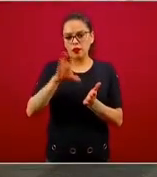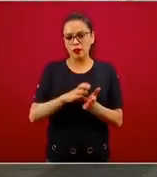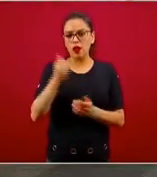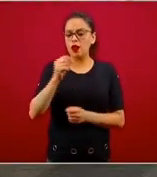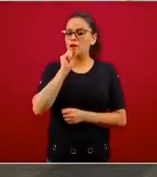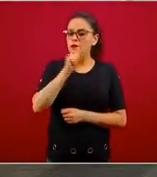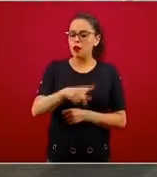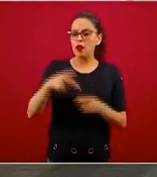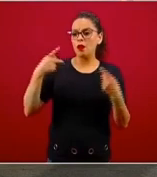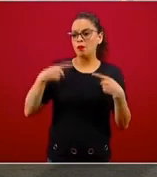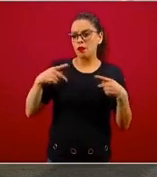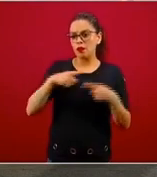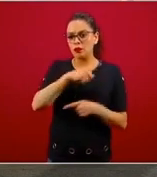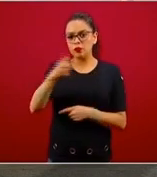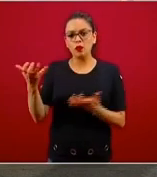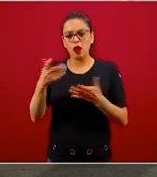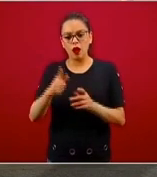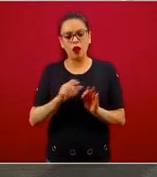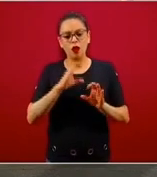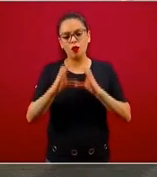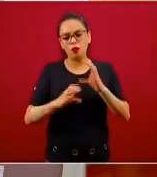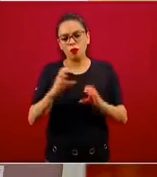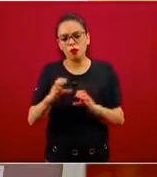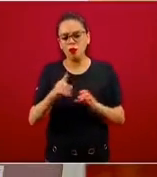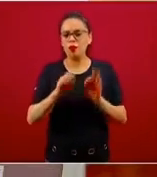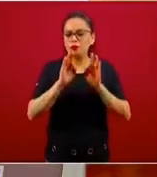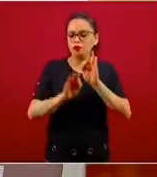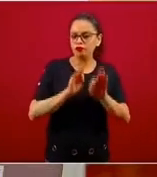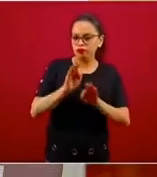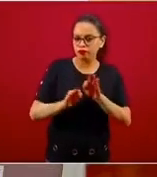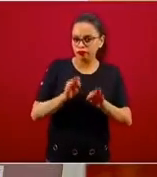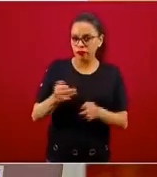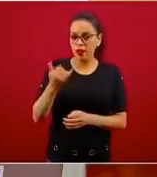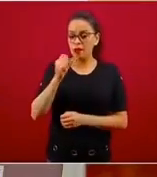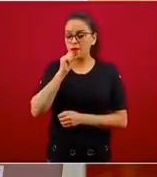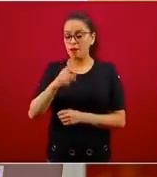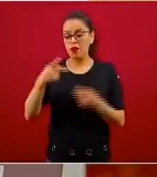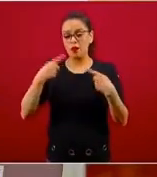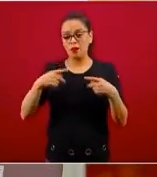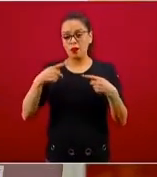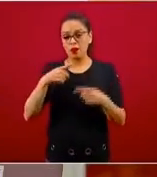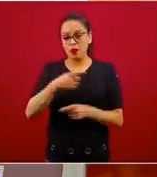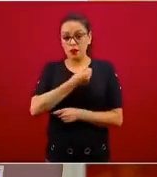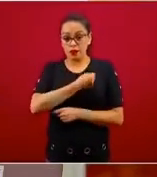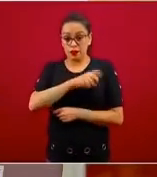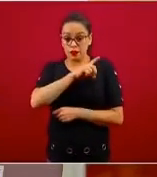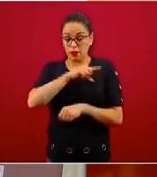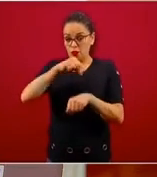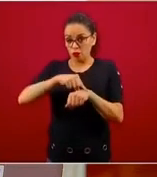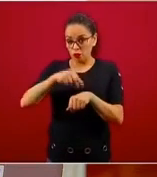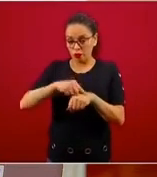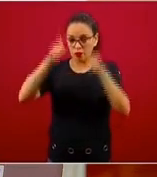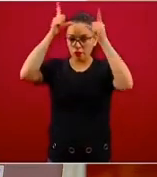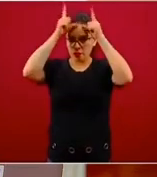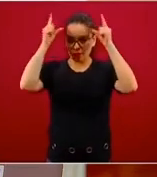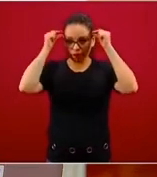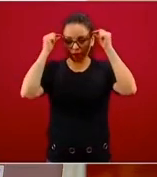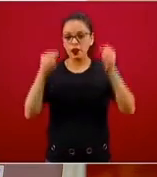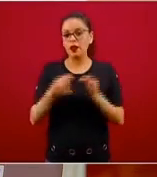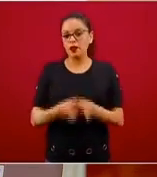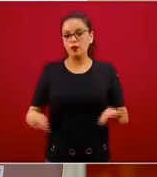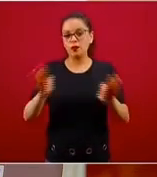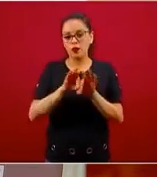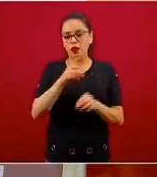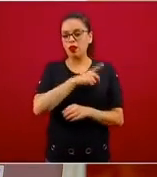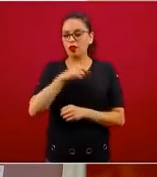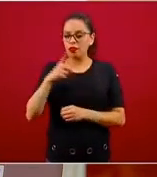So personas que people viven who con live with discapacidad, people así who como have para el disabilities, personal for de example, salud people who take care of que them or pueda who are health leer esta professionals in guía, que these deba